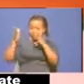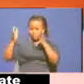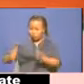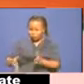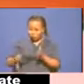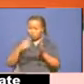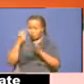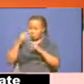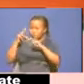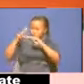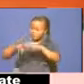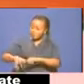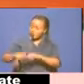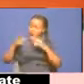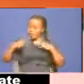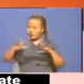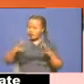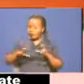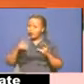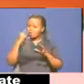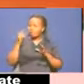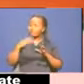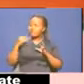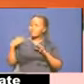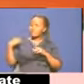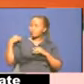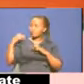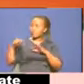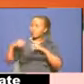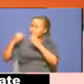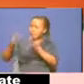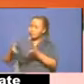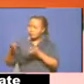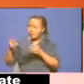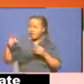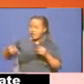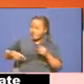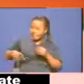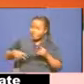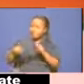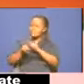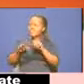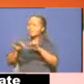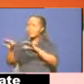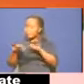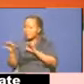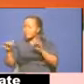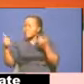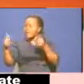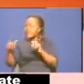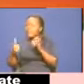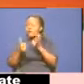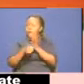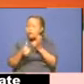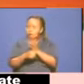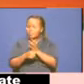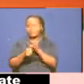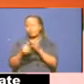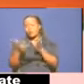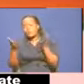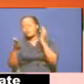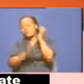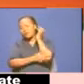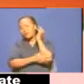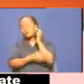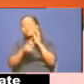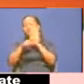donor and then explains the risks and benefits and explores any issues that the donor might have. Mm-hmm. So that way then he gives us a report, and if he